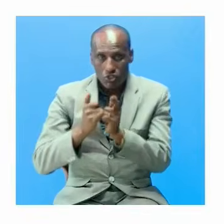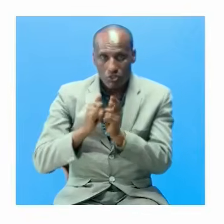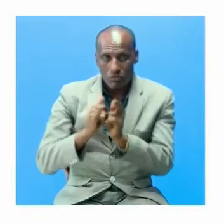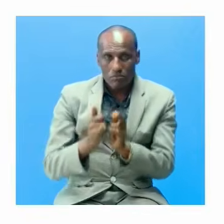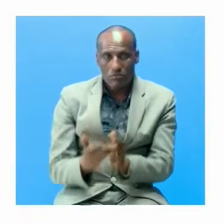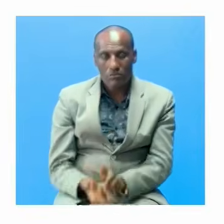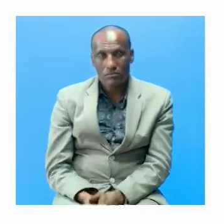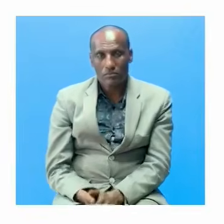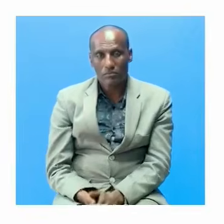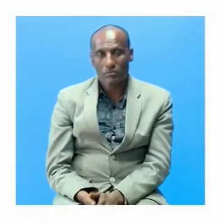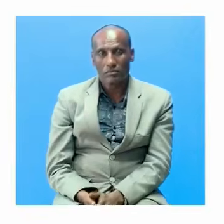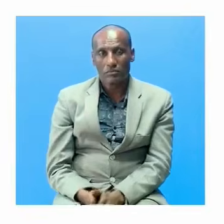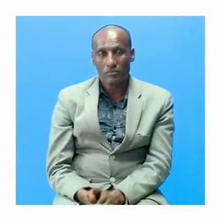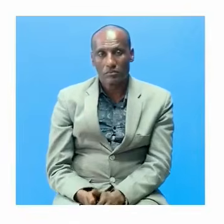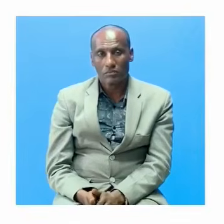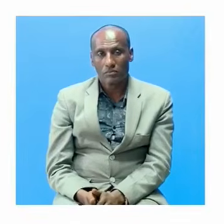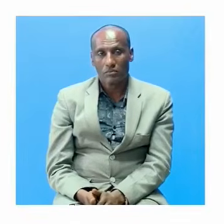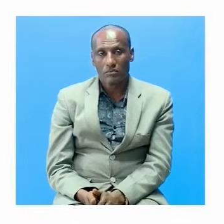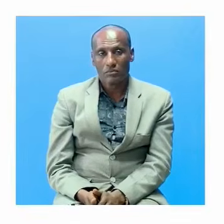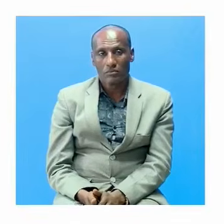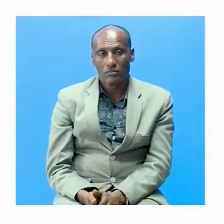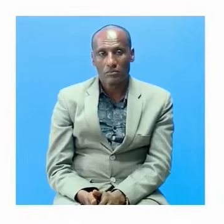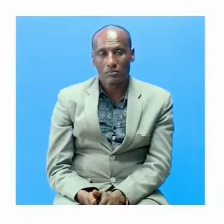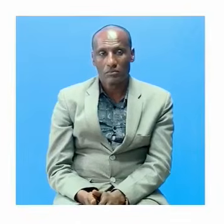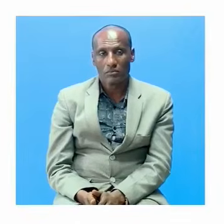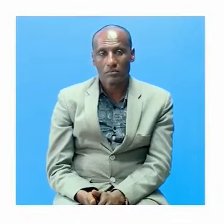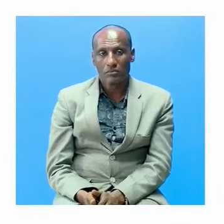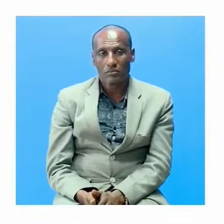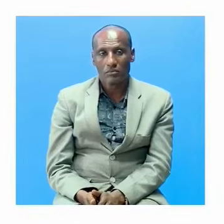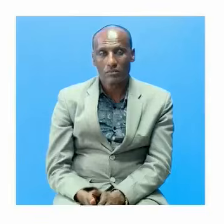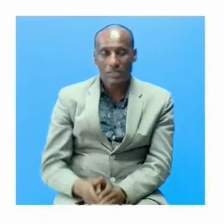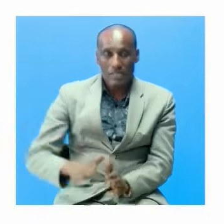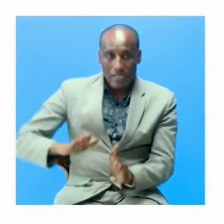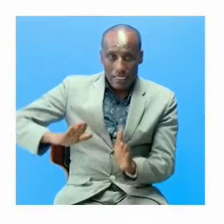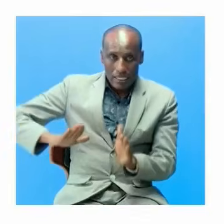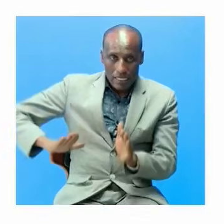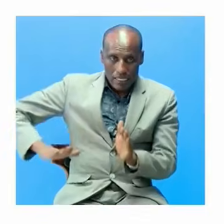go to the gym